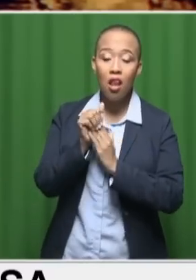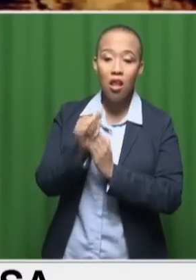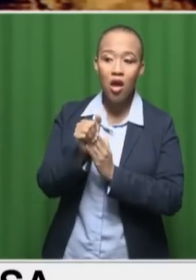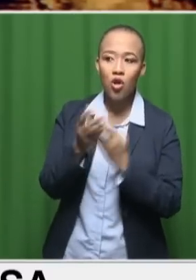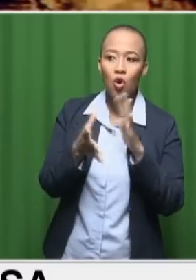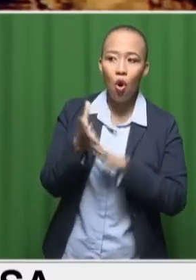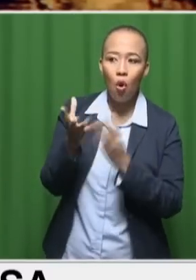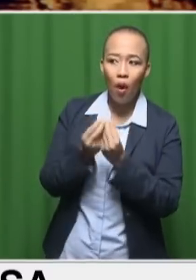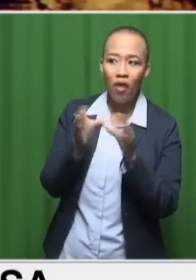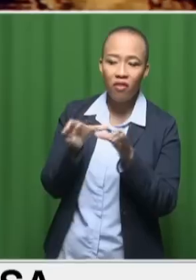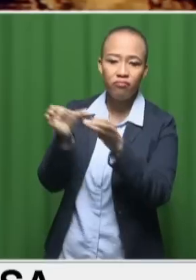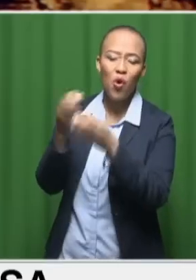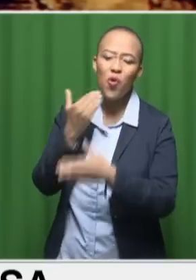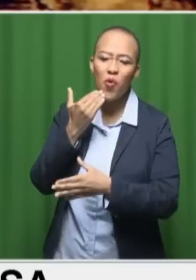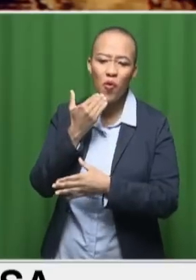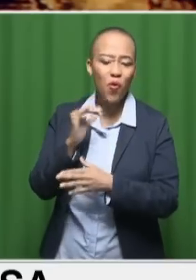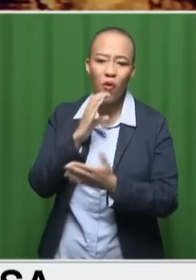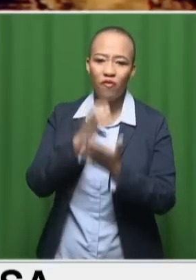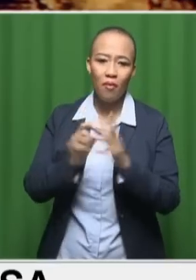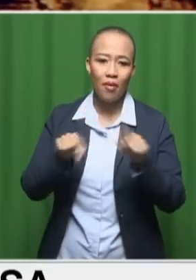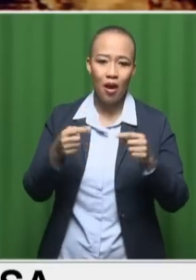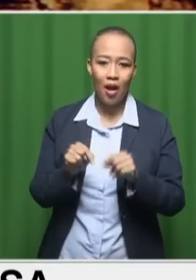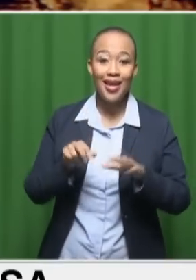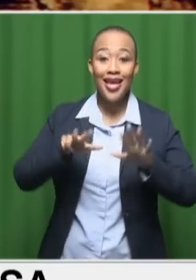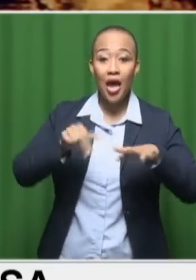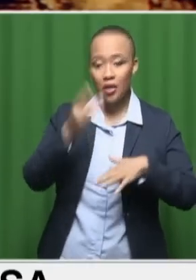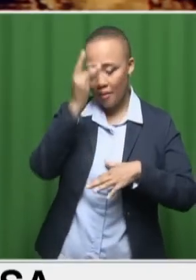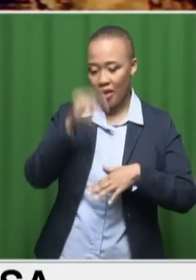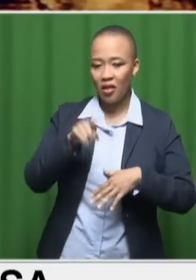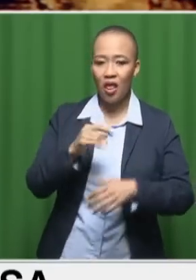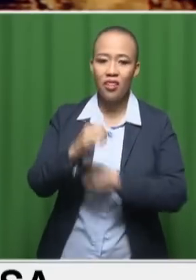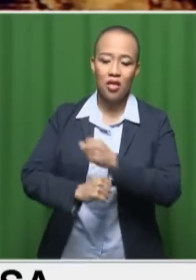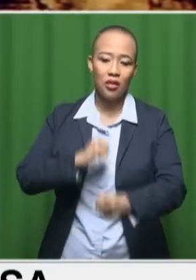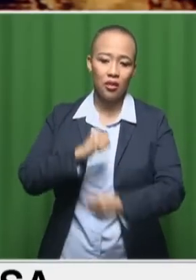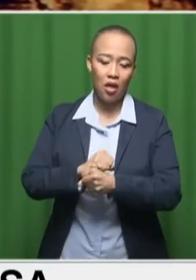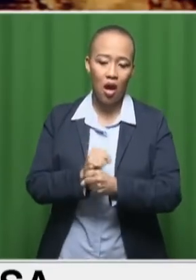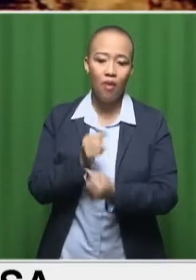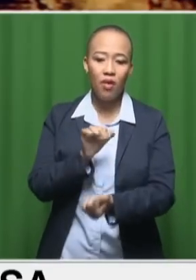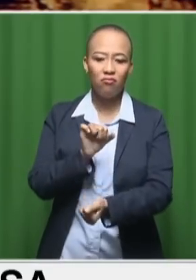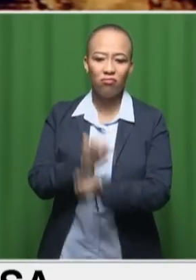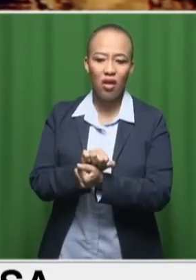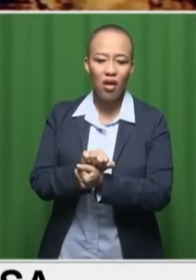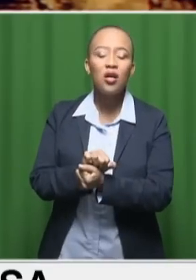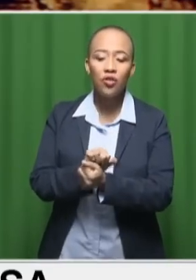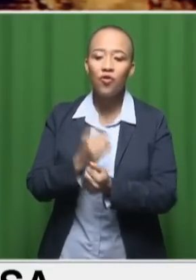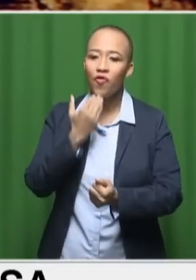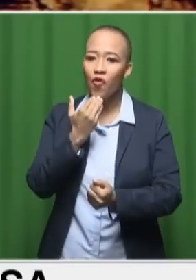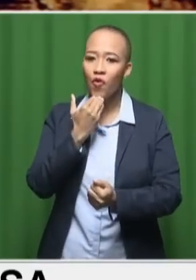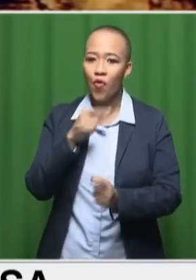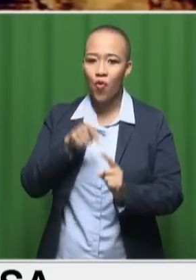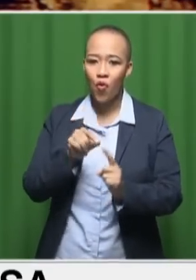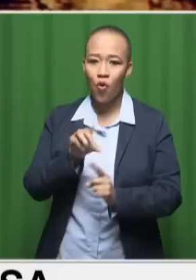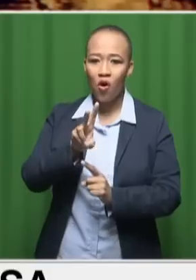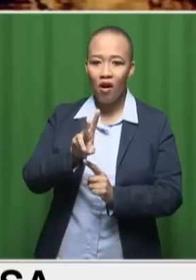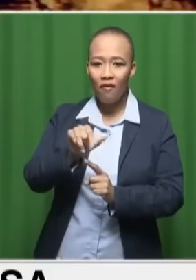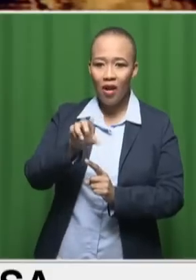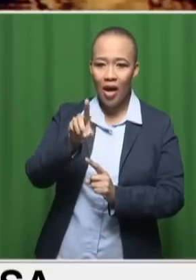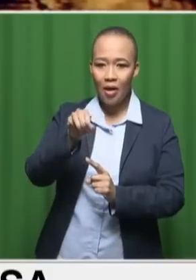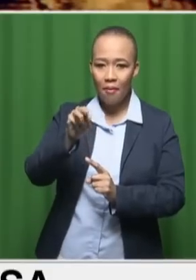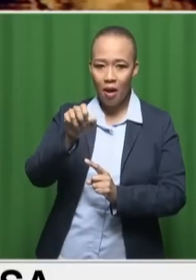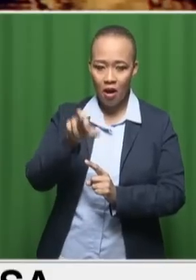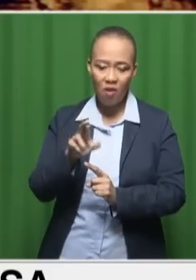International Criminal Court on the 18th of March this year issued an arrest warrant for Russia's President Vladimir Putin for alleged